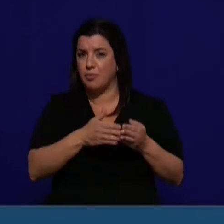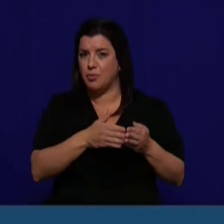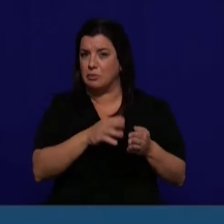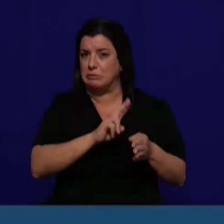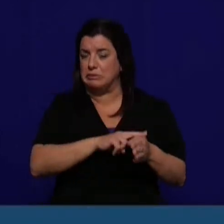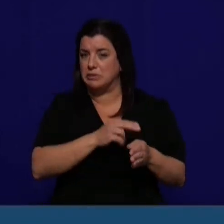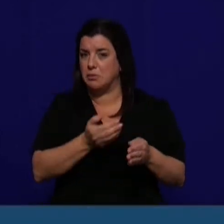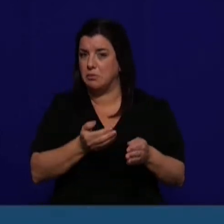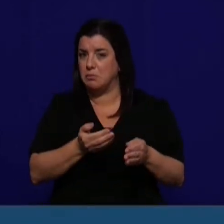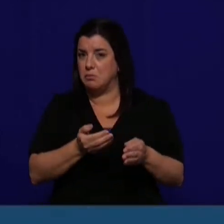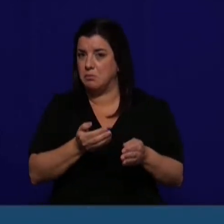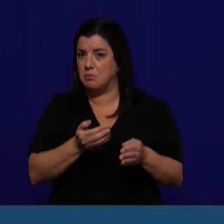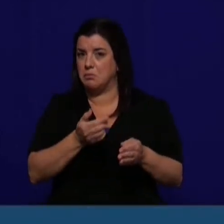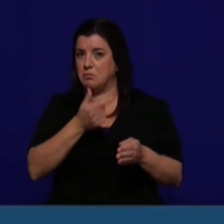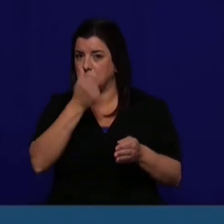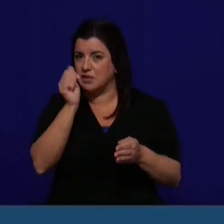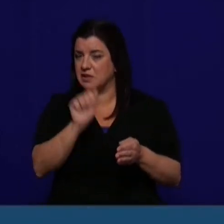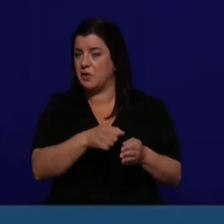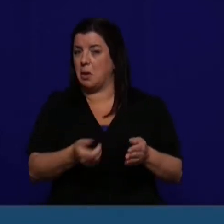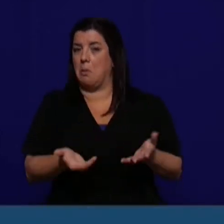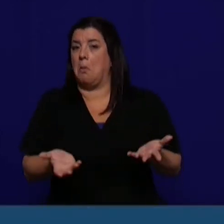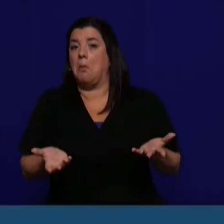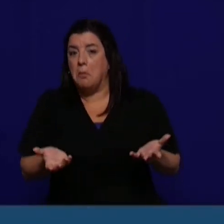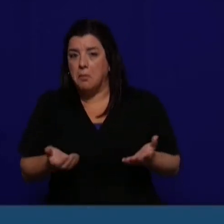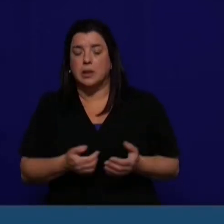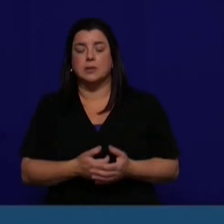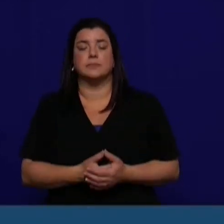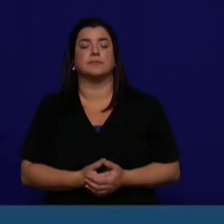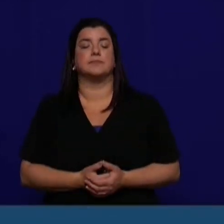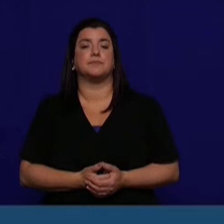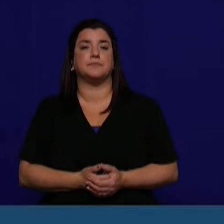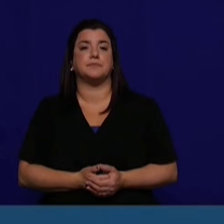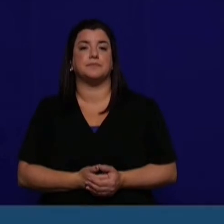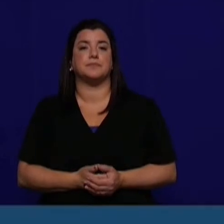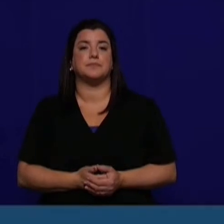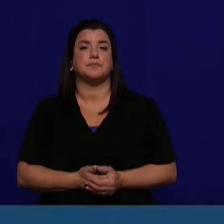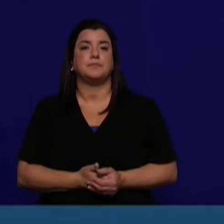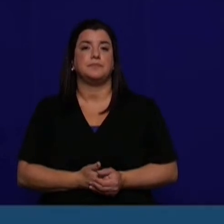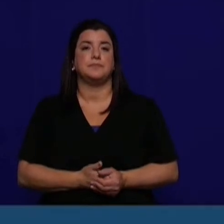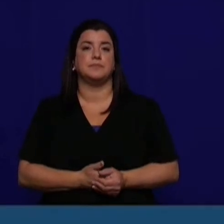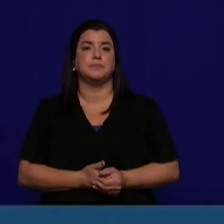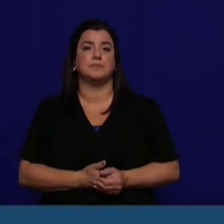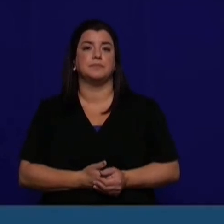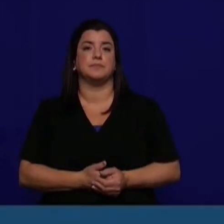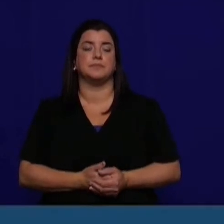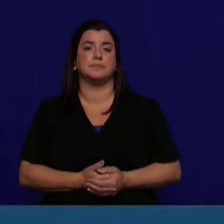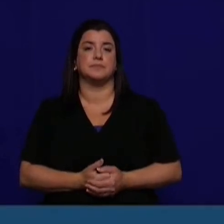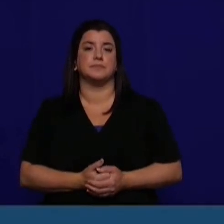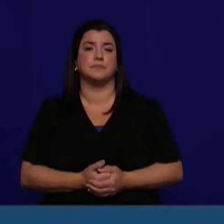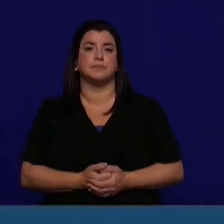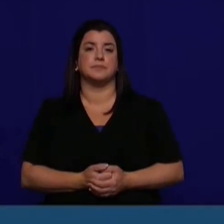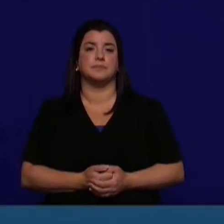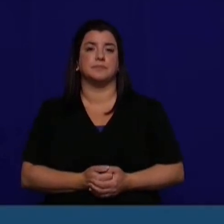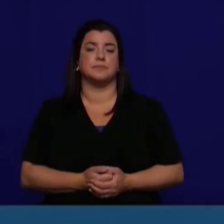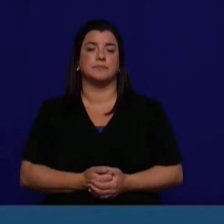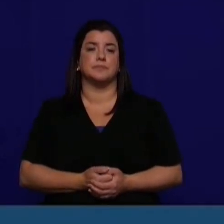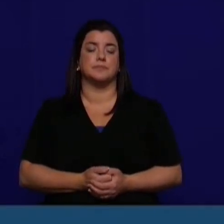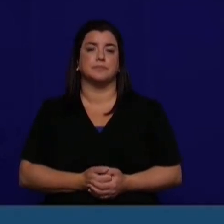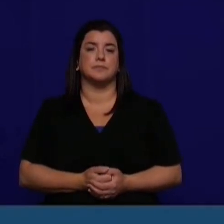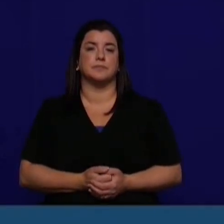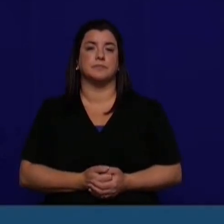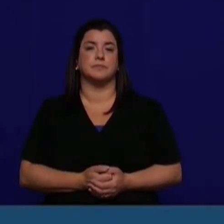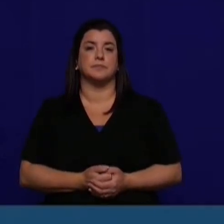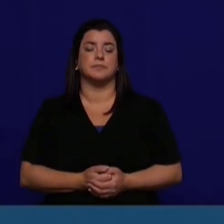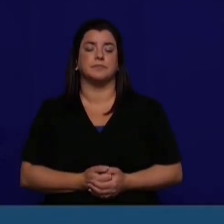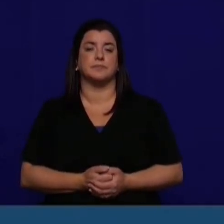there just to facilitate travel. Is something like this being developed by the local authorities? Thank you. Grazie